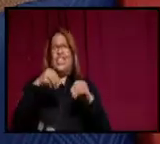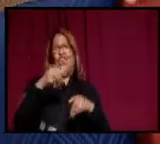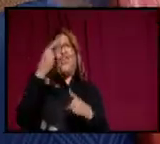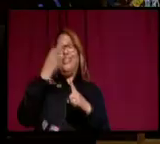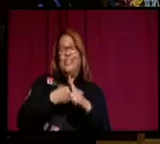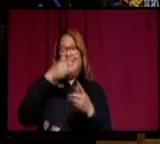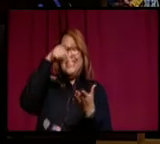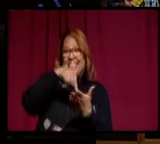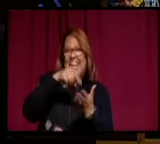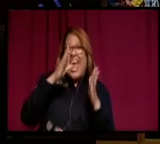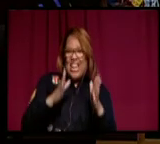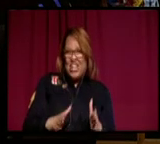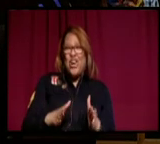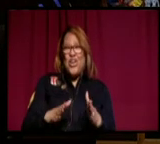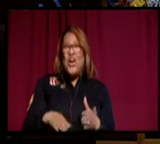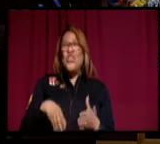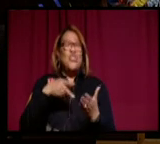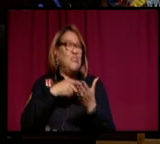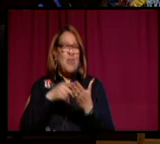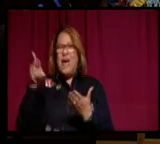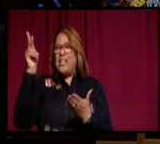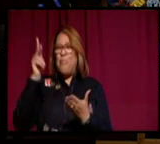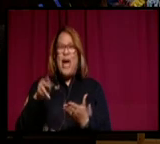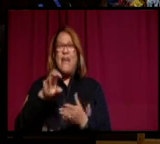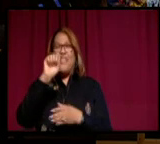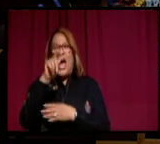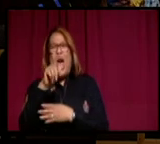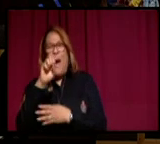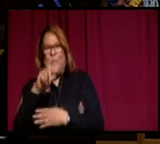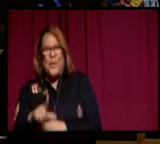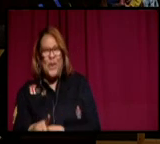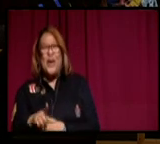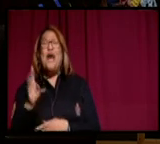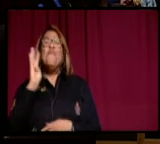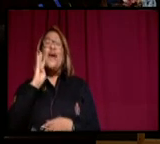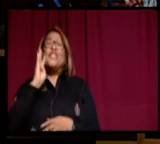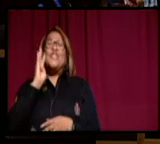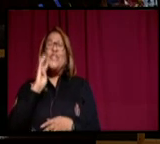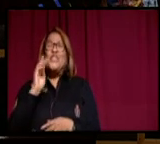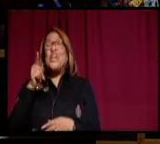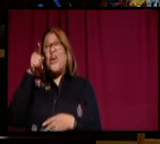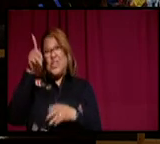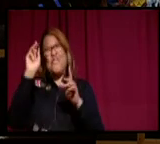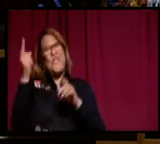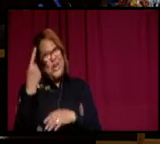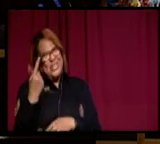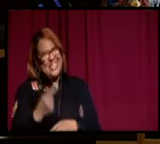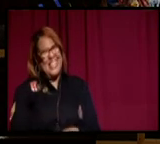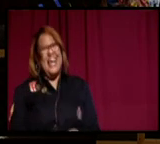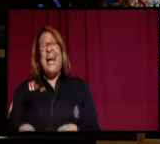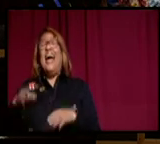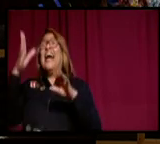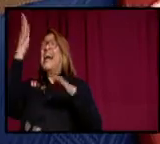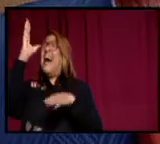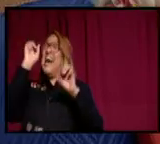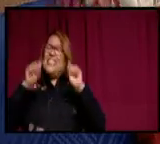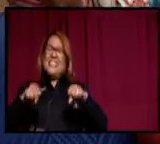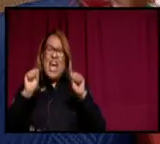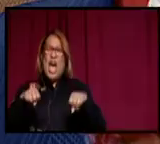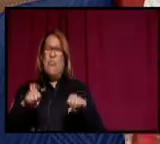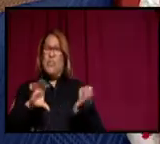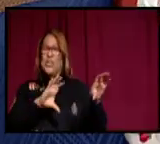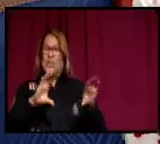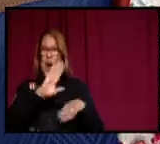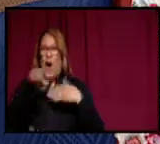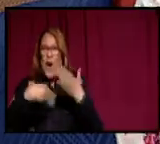you you don't have to pay for April. Make sure you talk to him though. Praise the Lord. Hallelujah. But I know God is able. He can do all